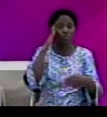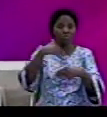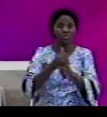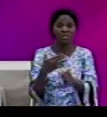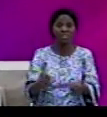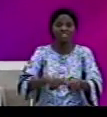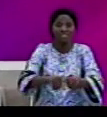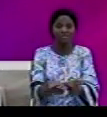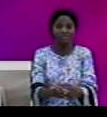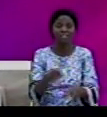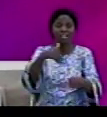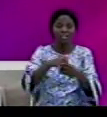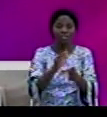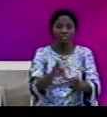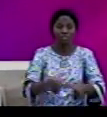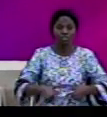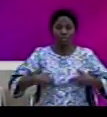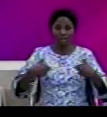life.